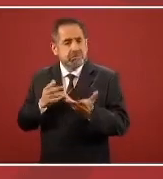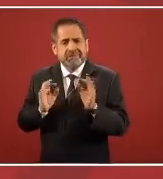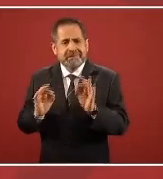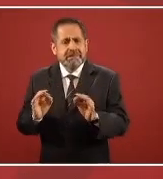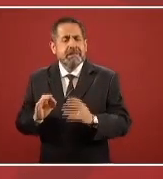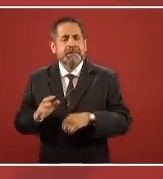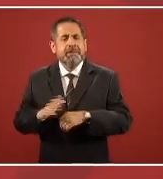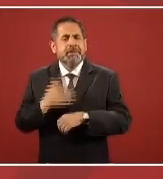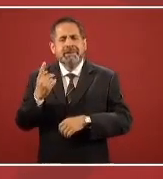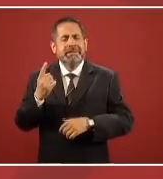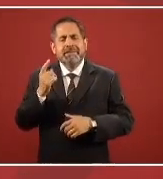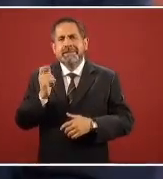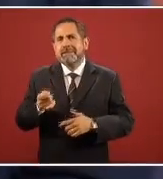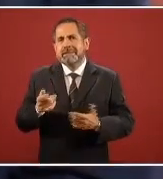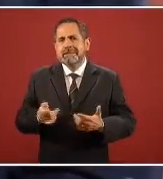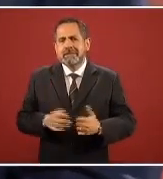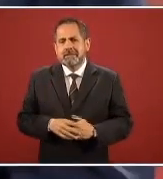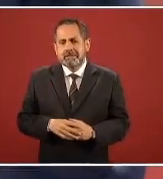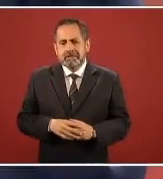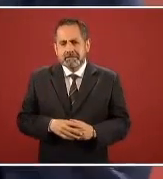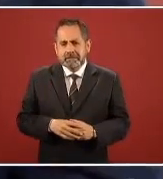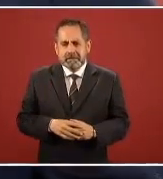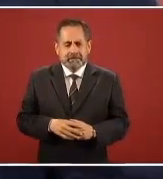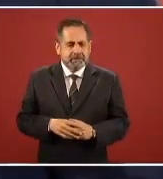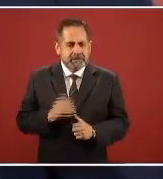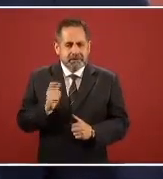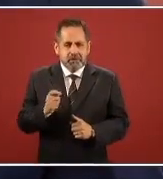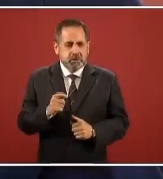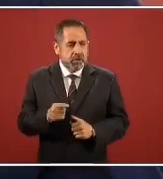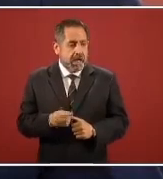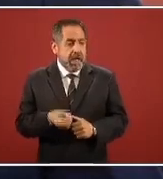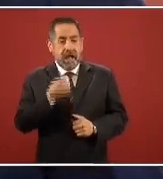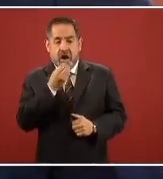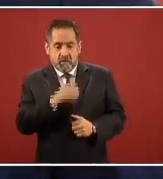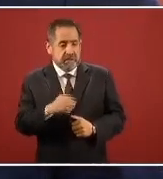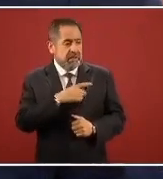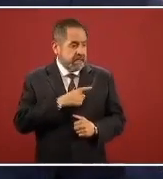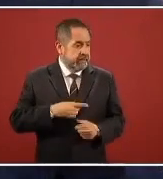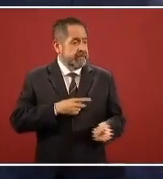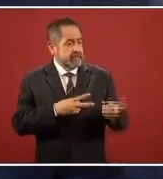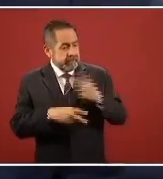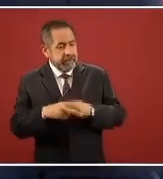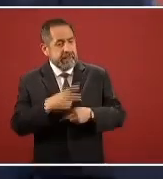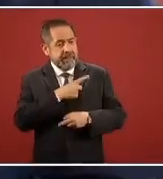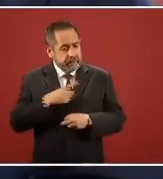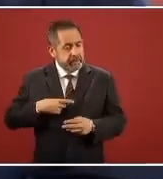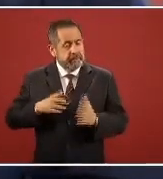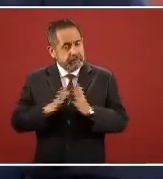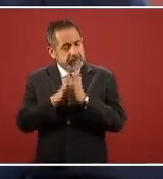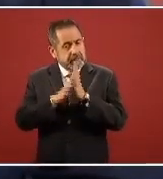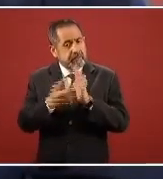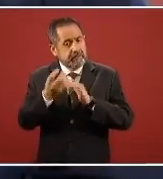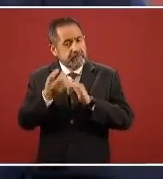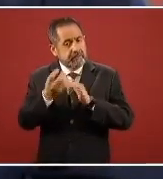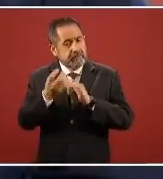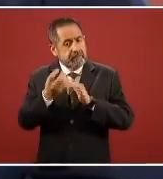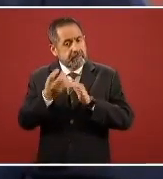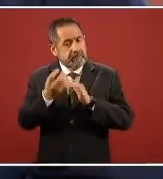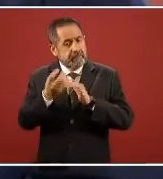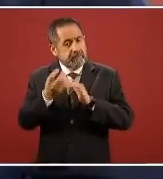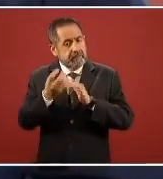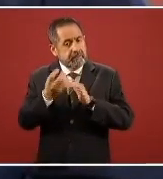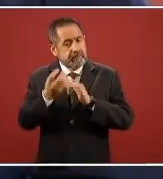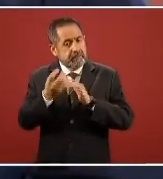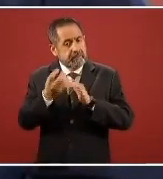Porque no es un asunto obligatorio. Ellos